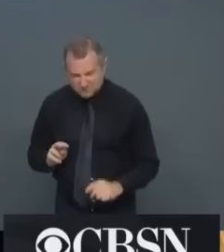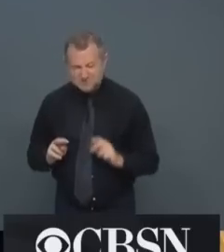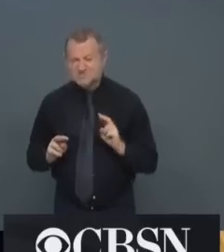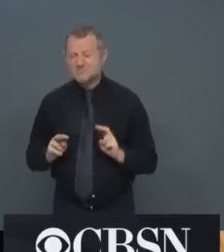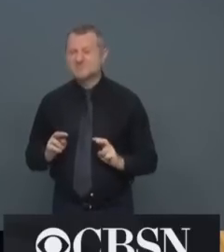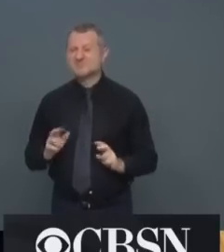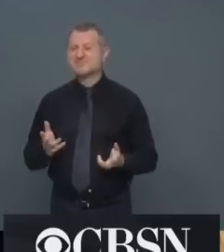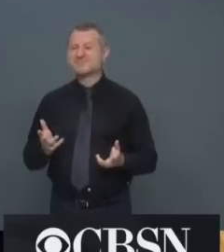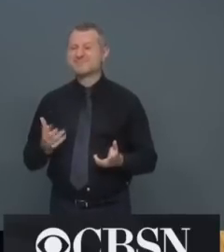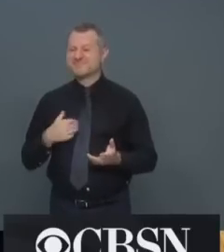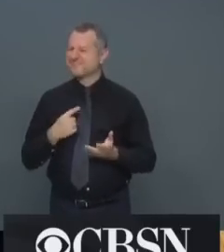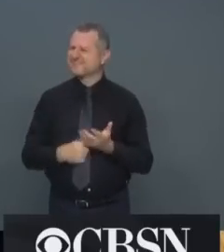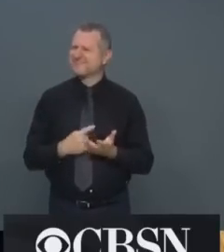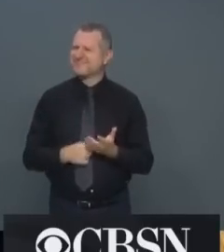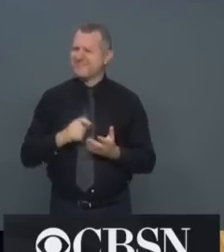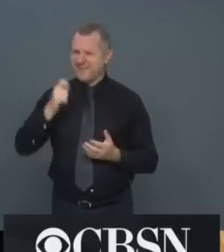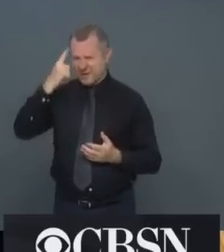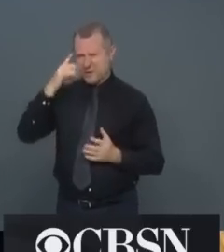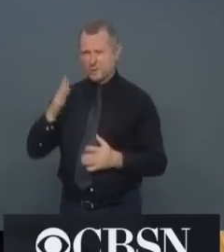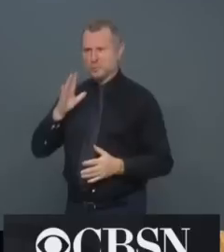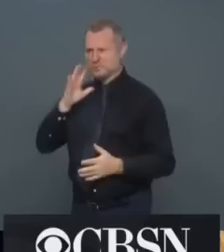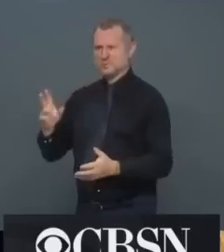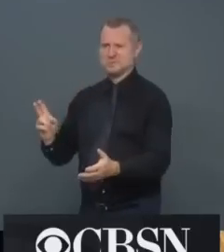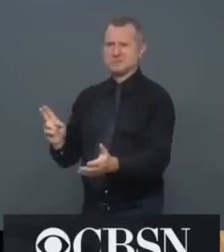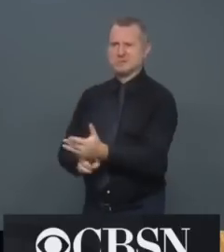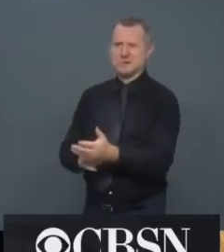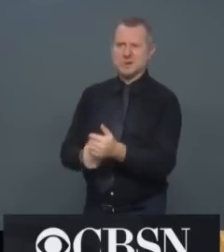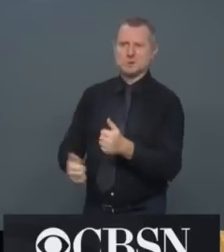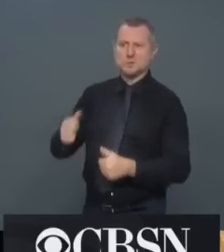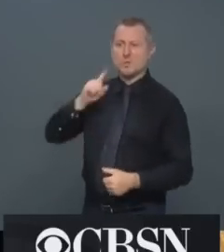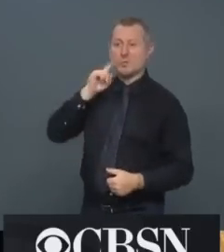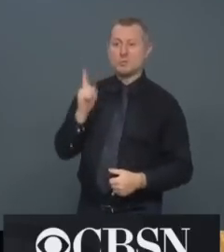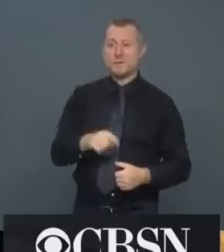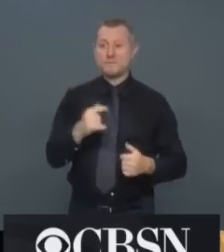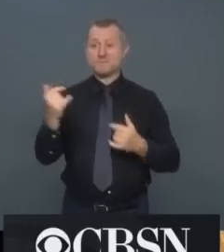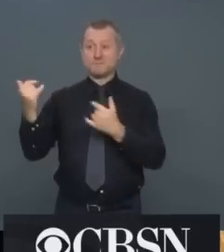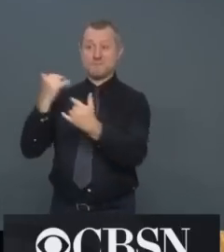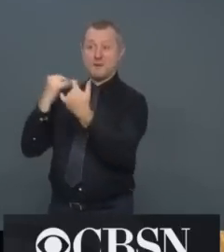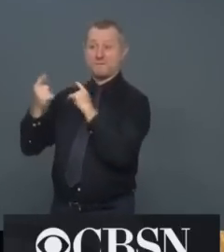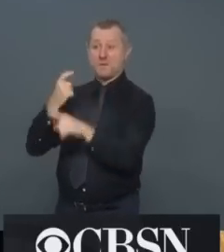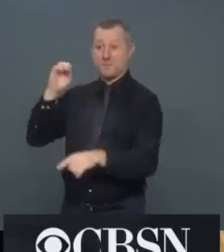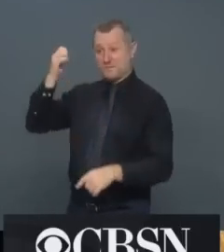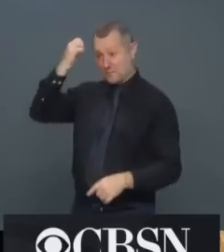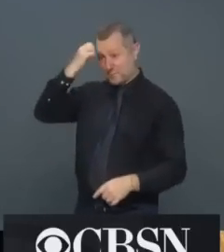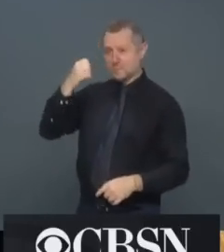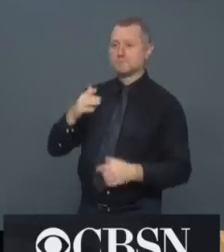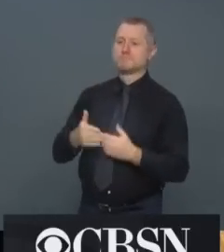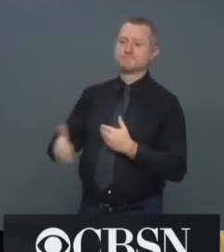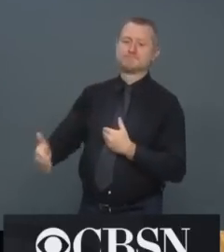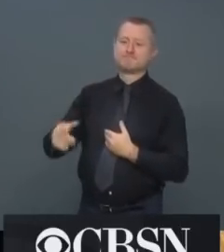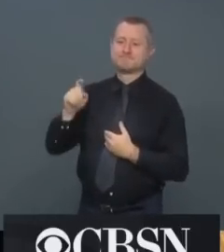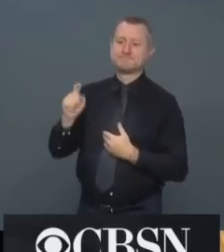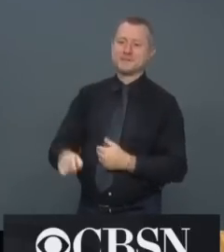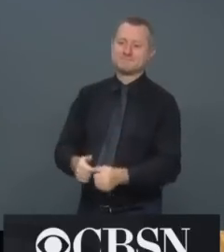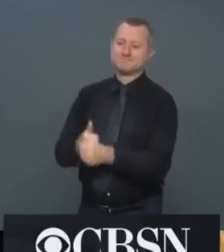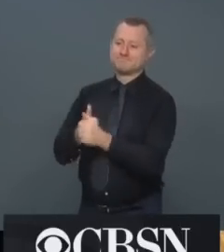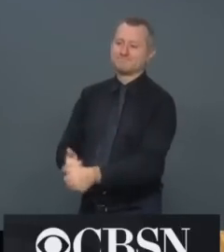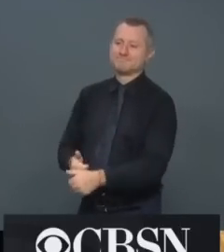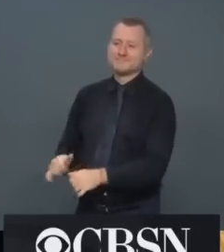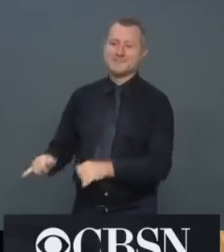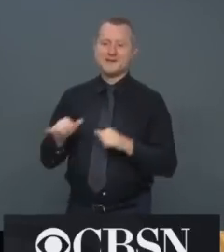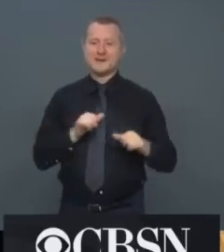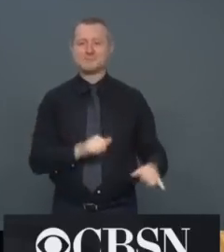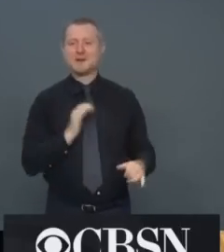is going to sign an executive order where we now say that flights that are coming in from Europe are going to have to also abide by our same